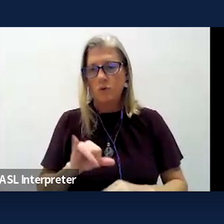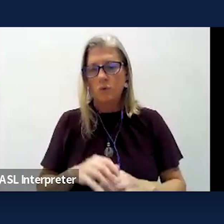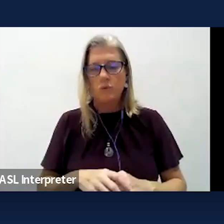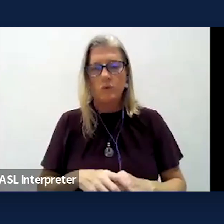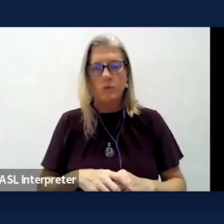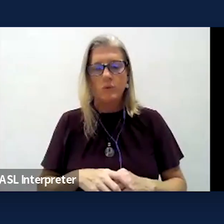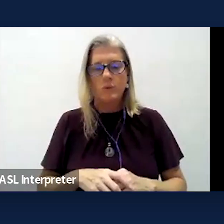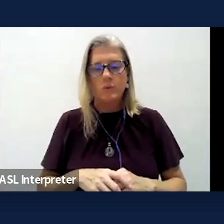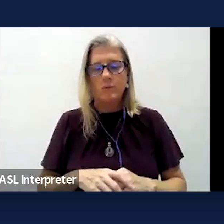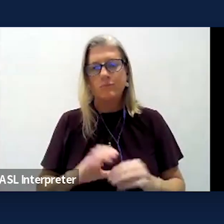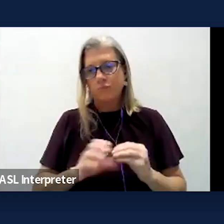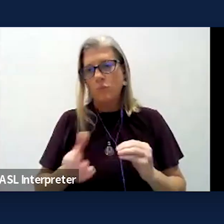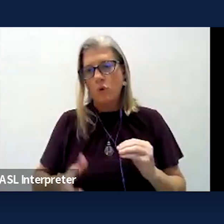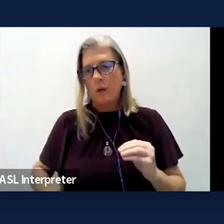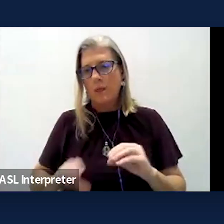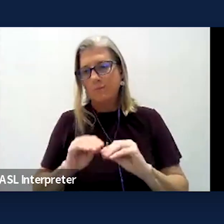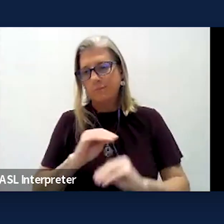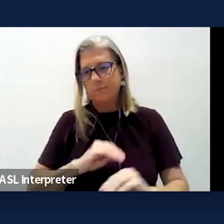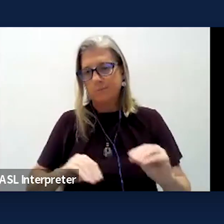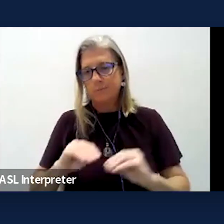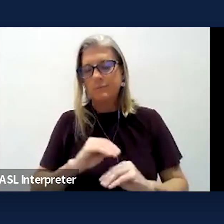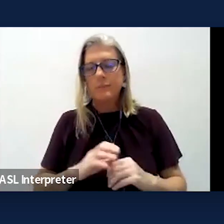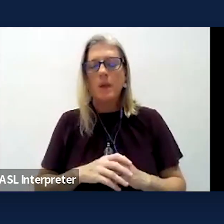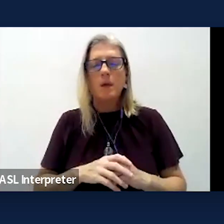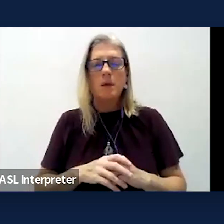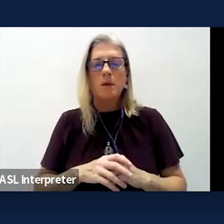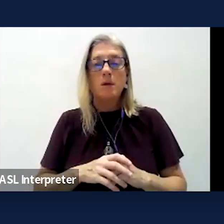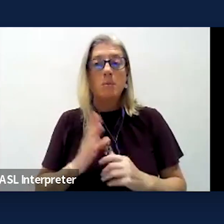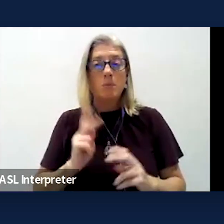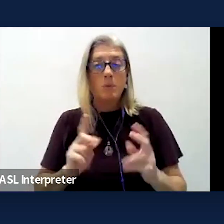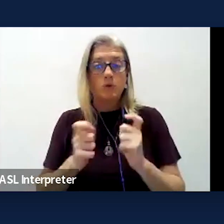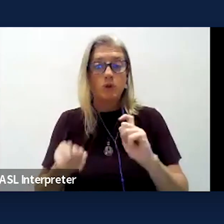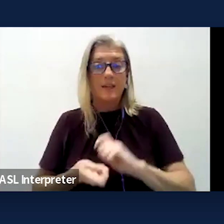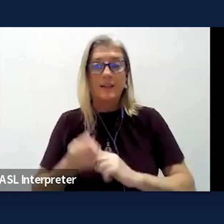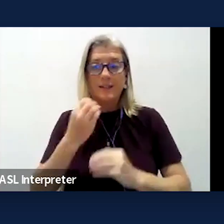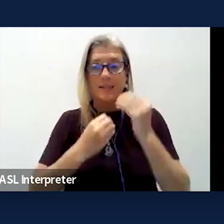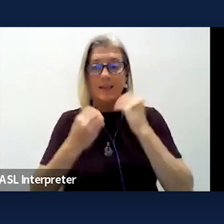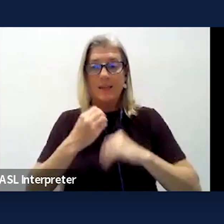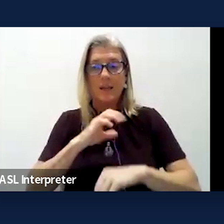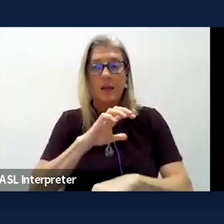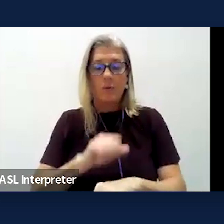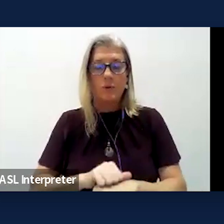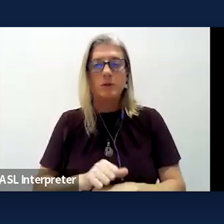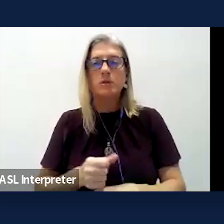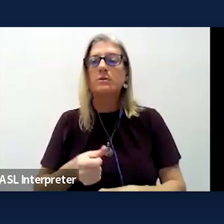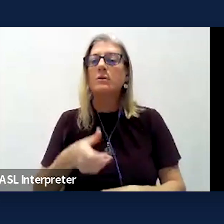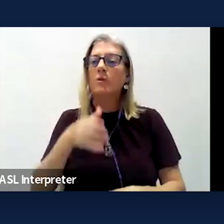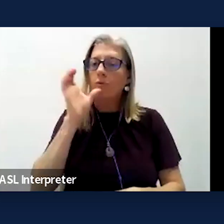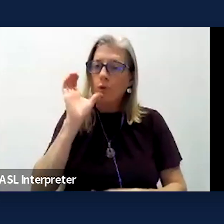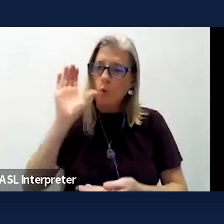And then, people change their eating habits, their intake of